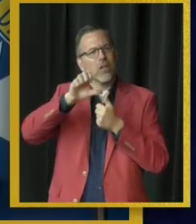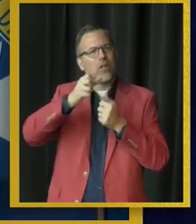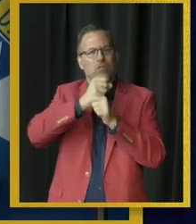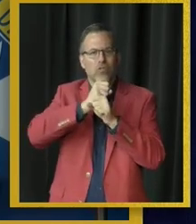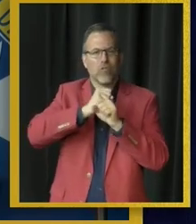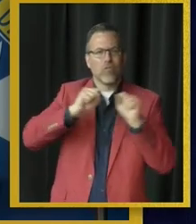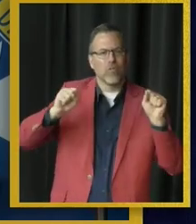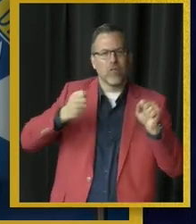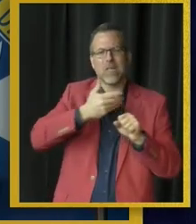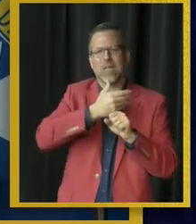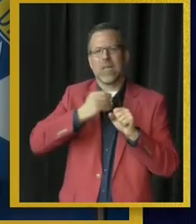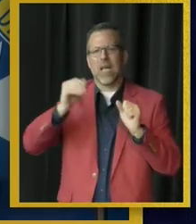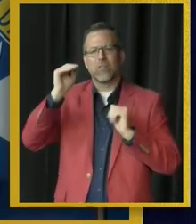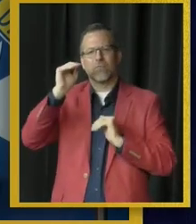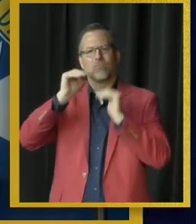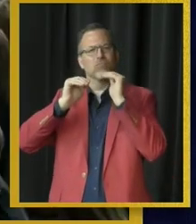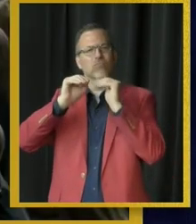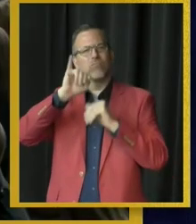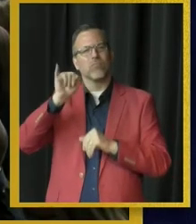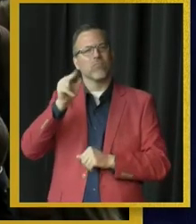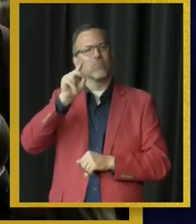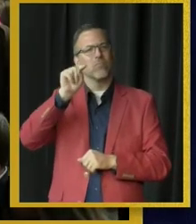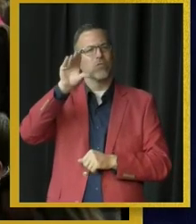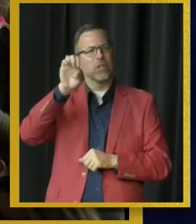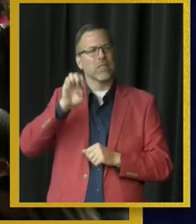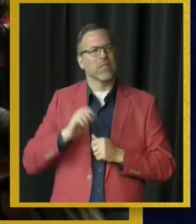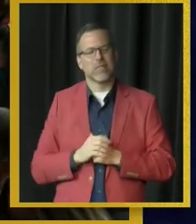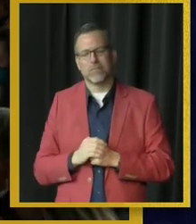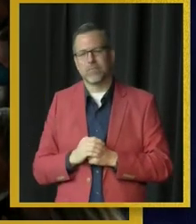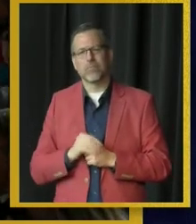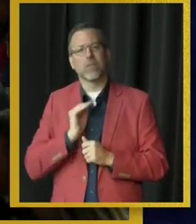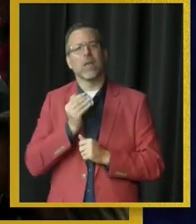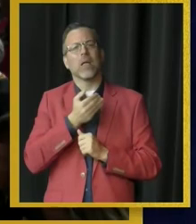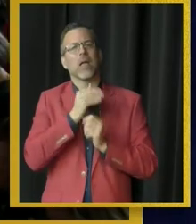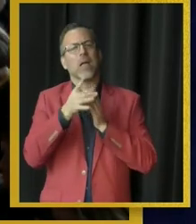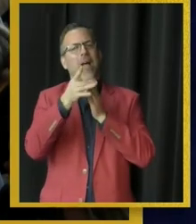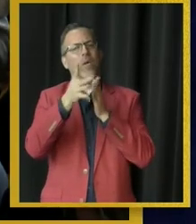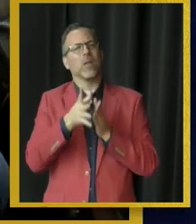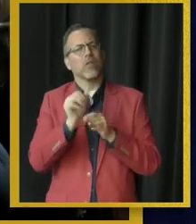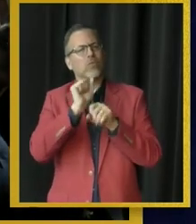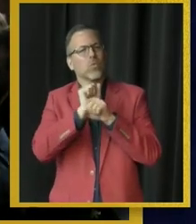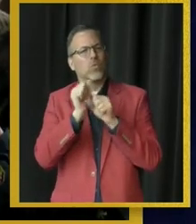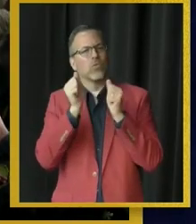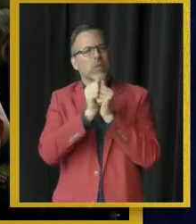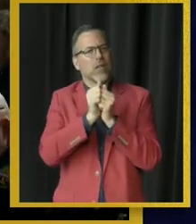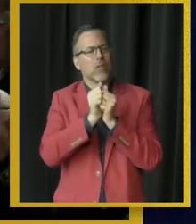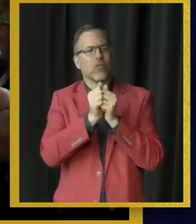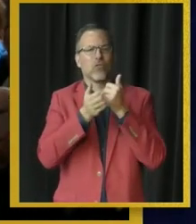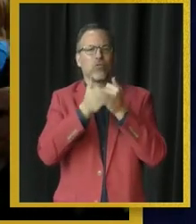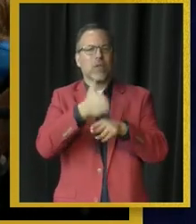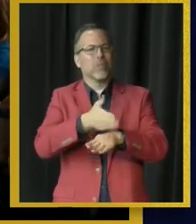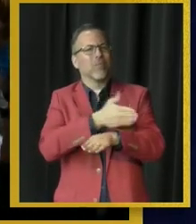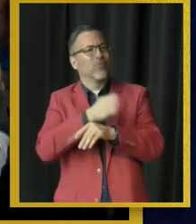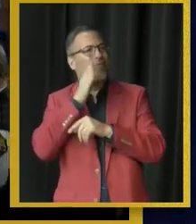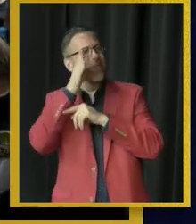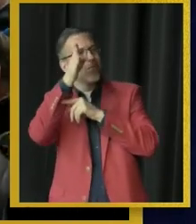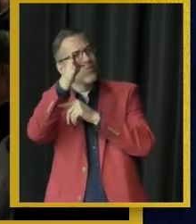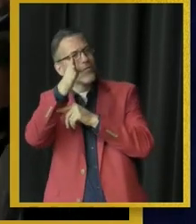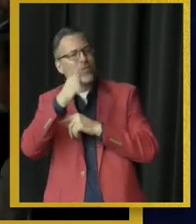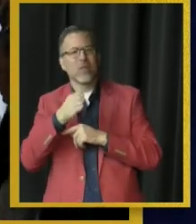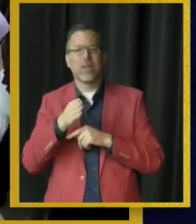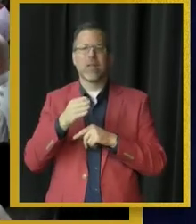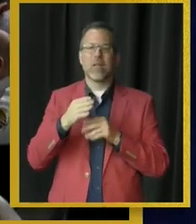and justice. As our leaders work together for a brighter future, guide them to be